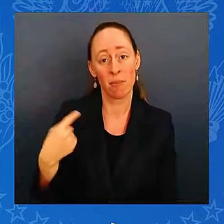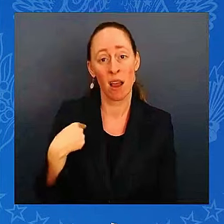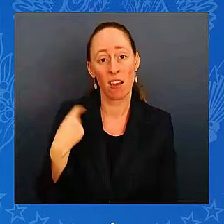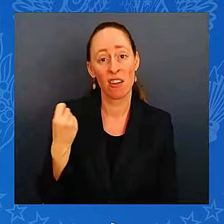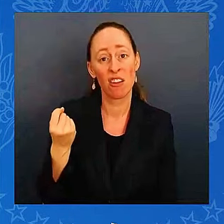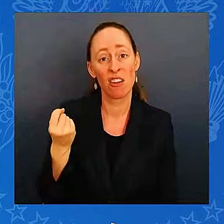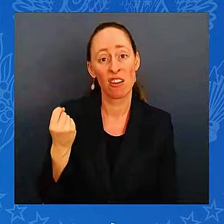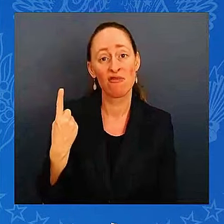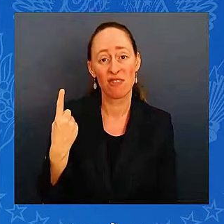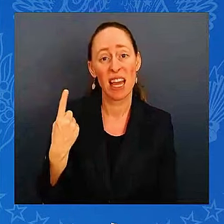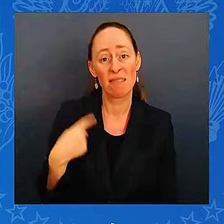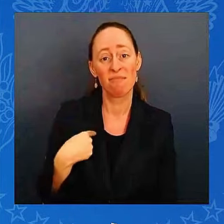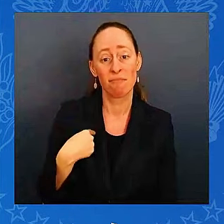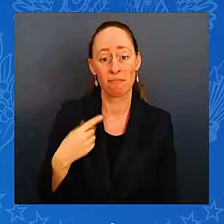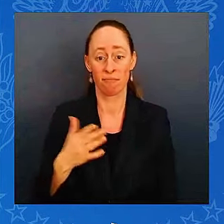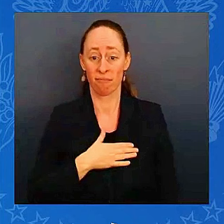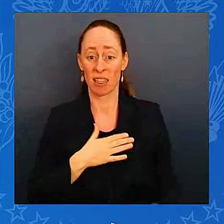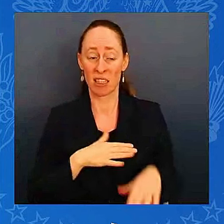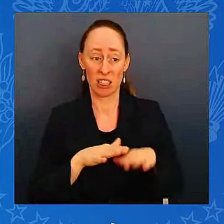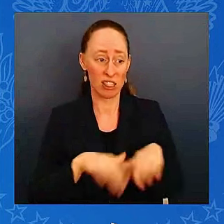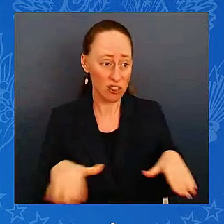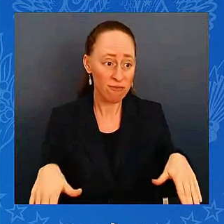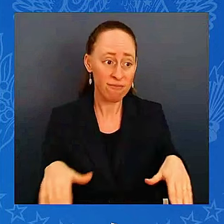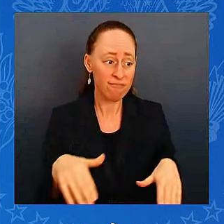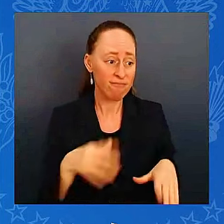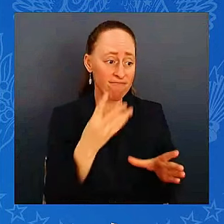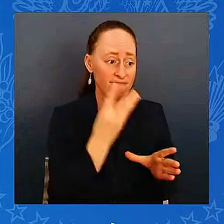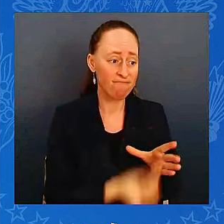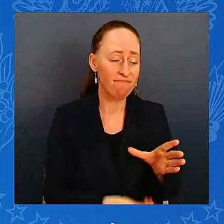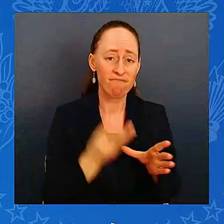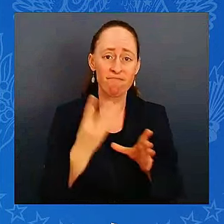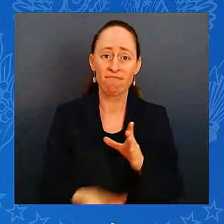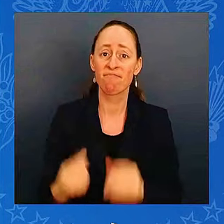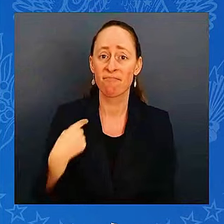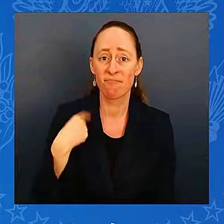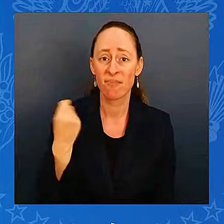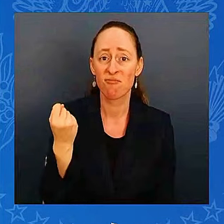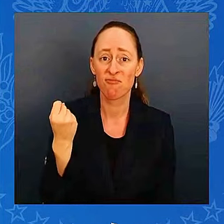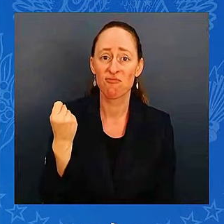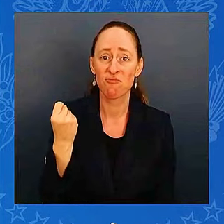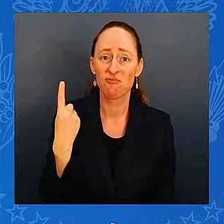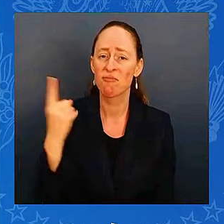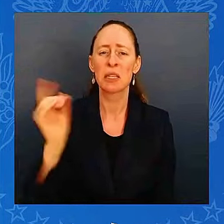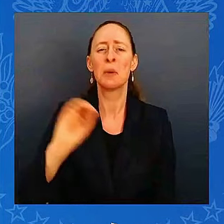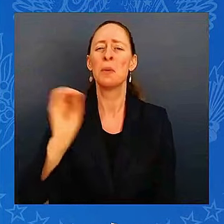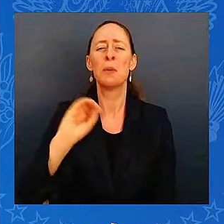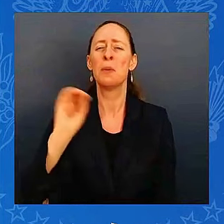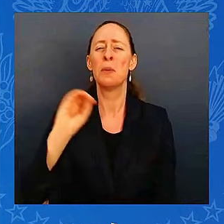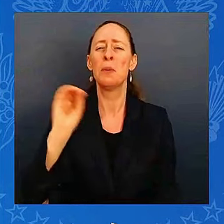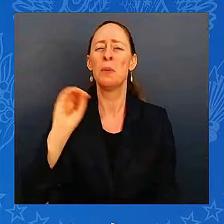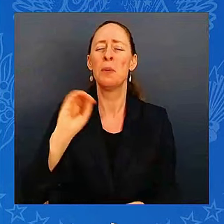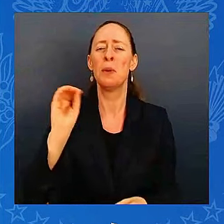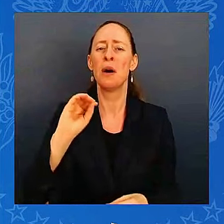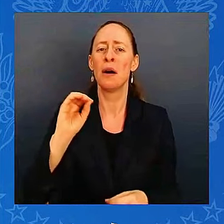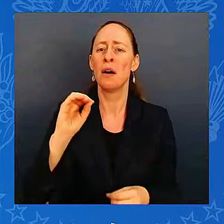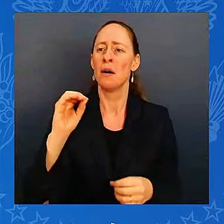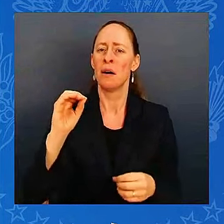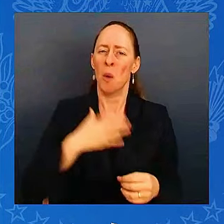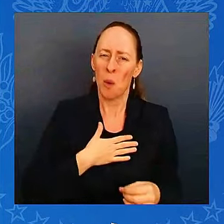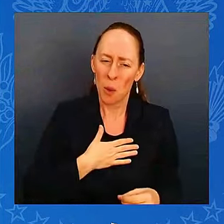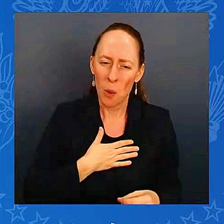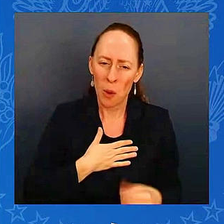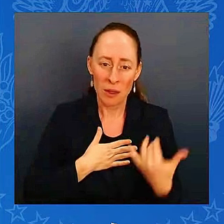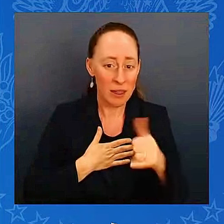two children. There is no greater pain. They still live in your heart, but there's no greater pain. Ladies and